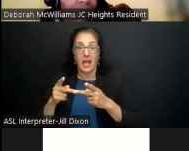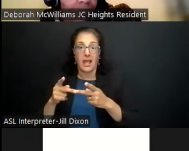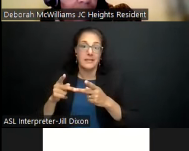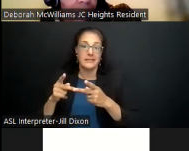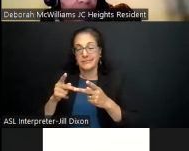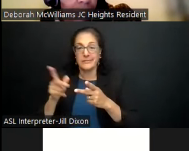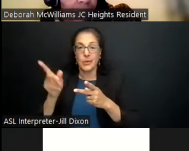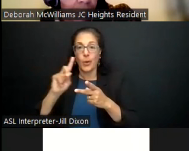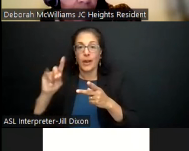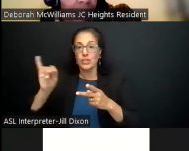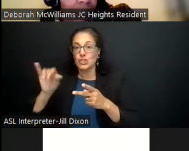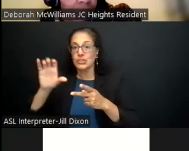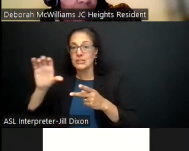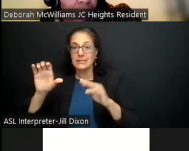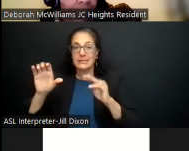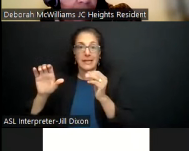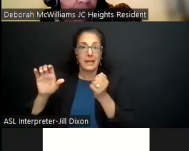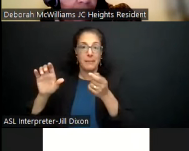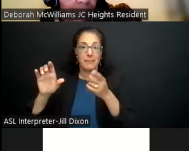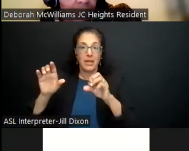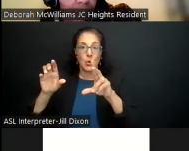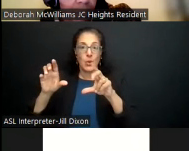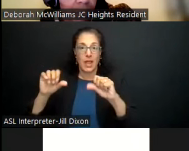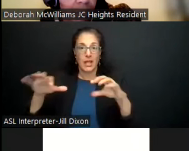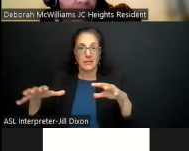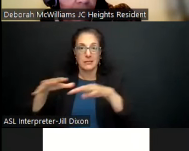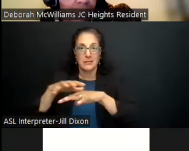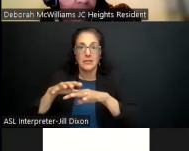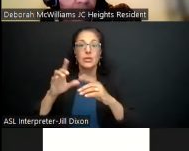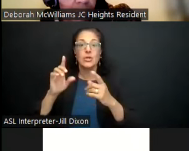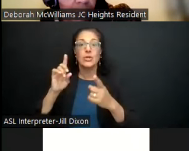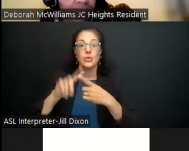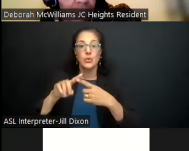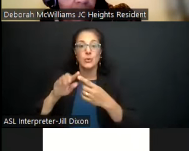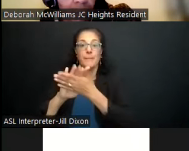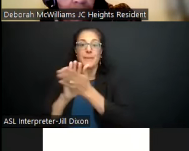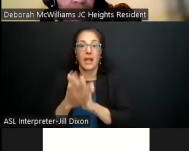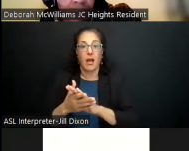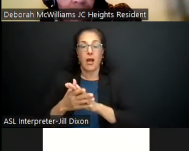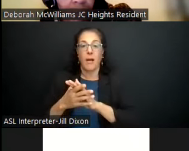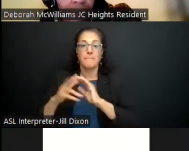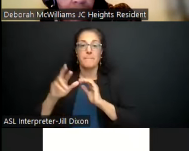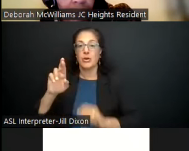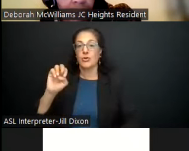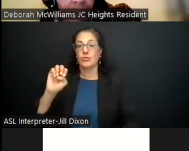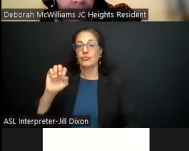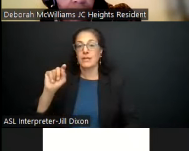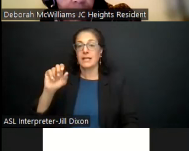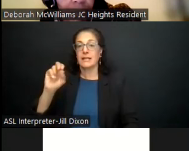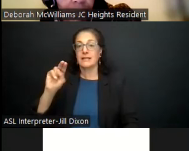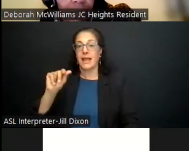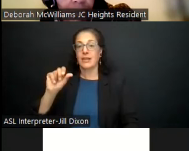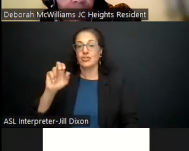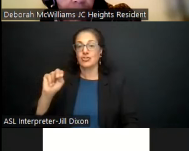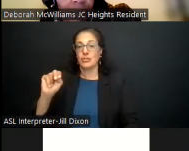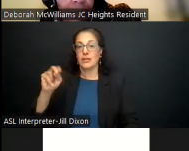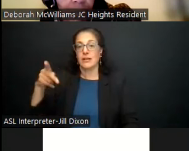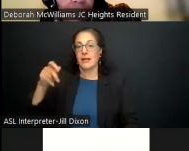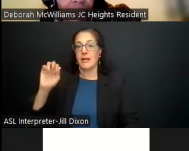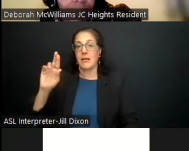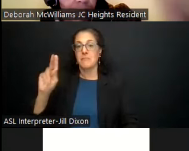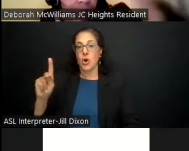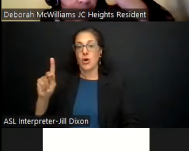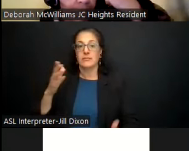Jersey City and the Meadowlands into potentially a retention park, somewhere that can